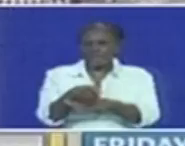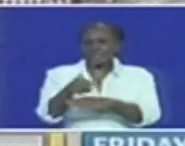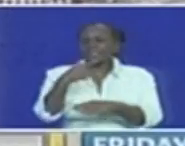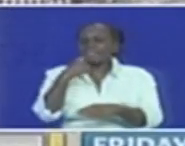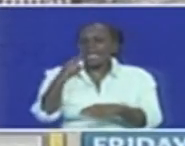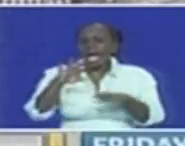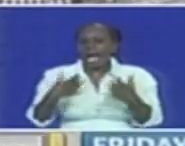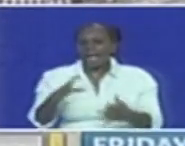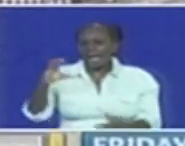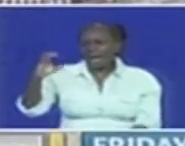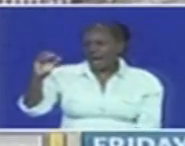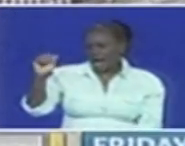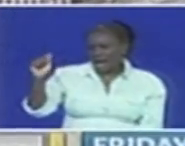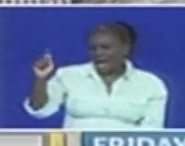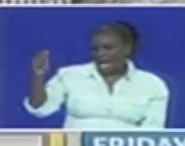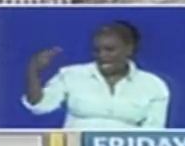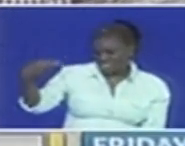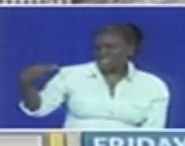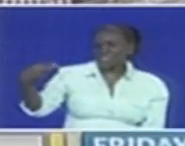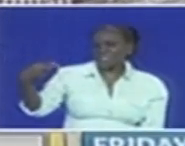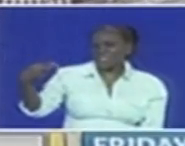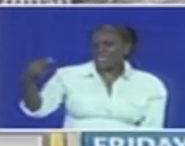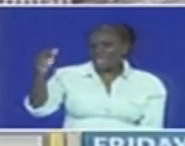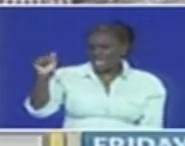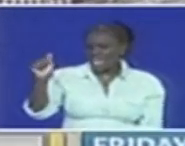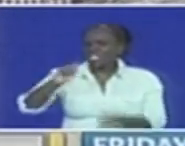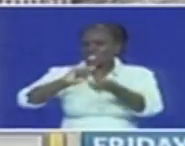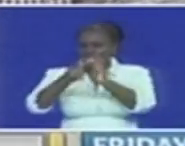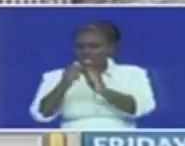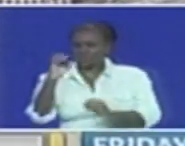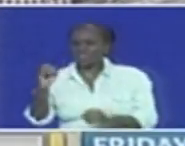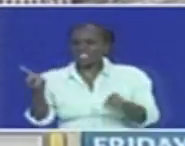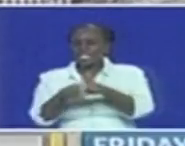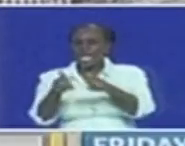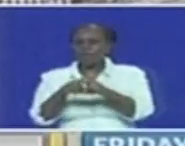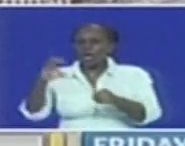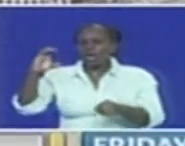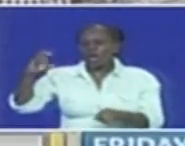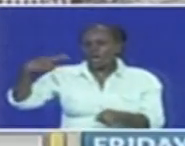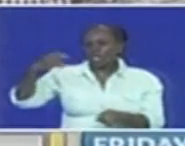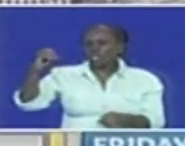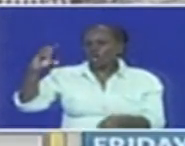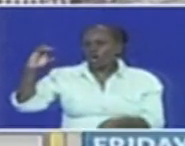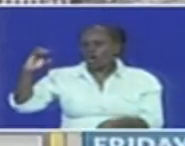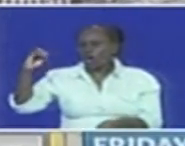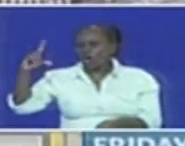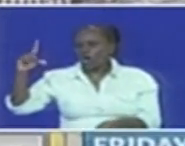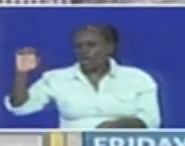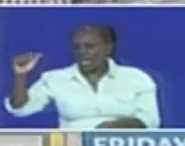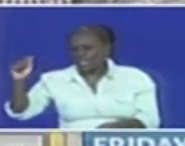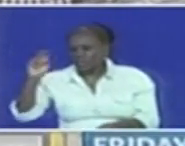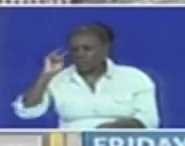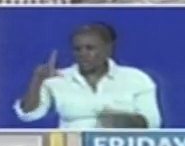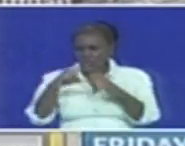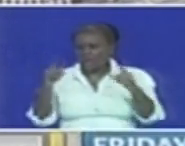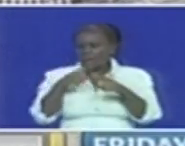say Catholic, Catholic Church. Just like we say chocolate. When we look at the word, we would say chocolate,